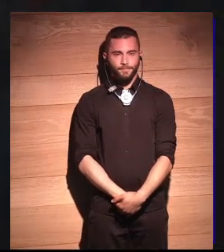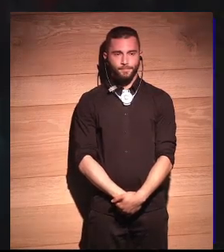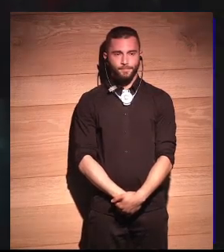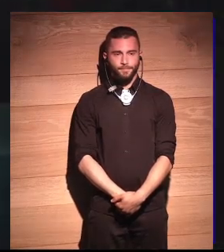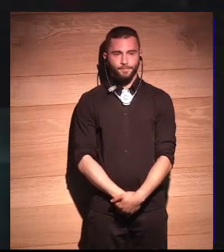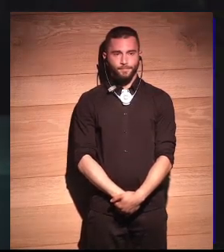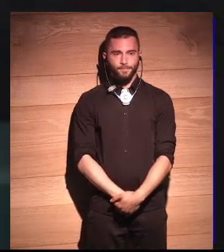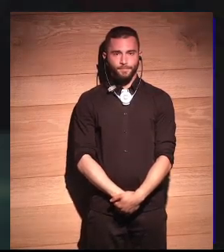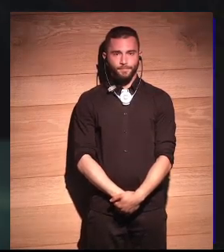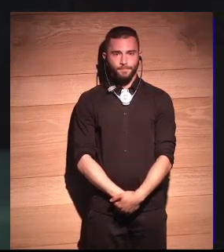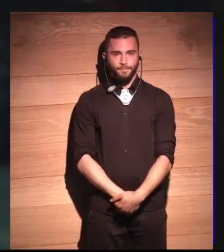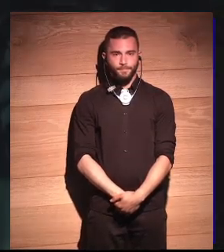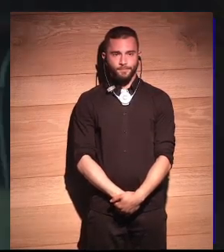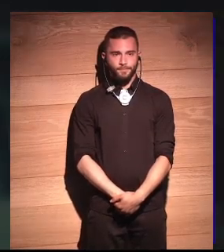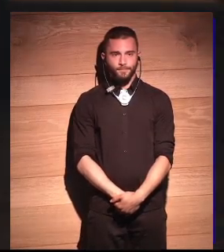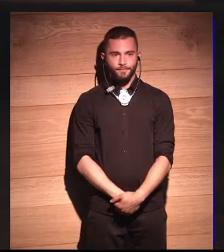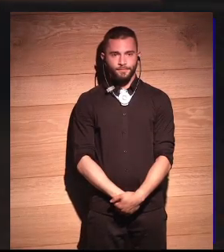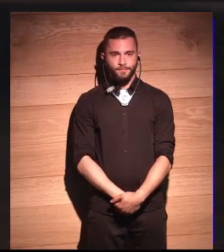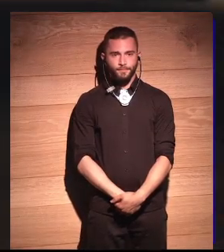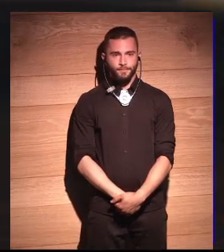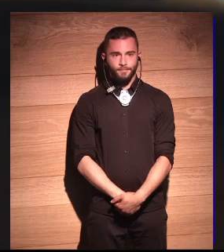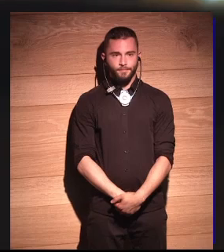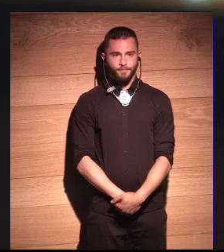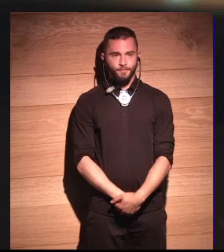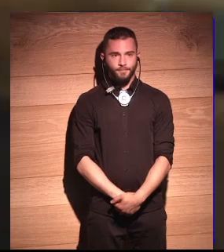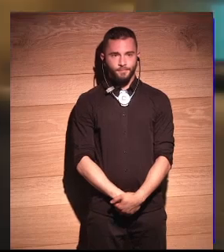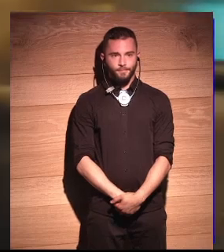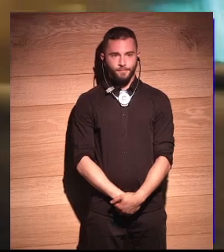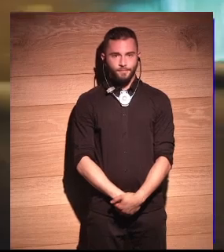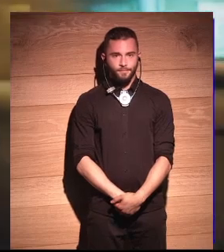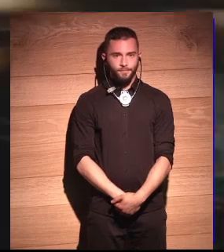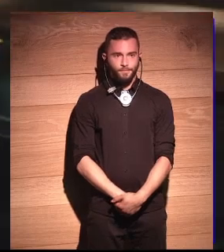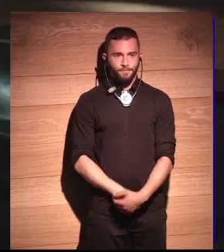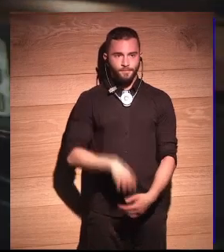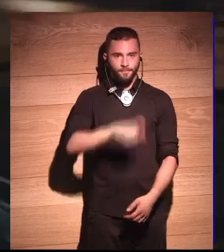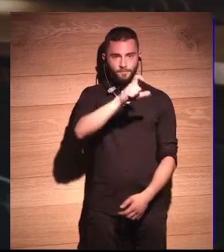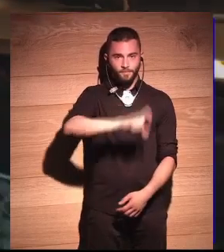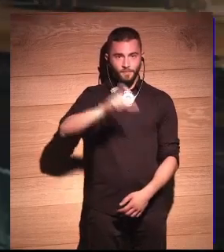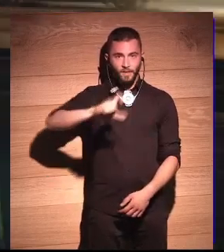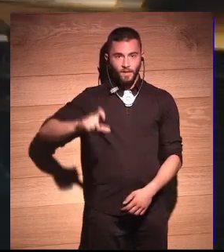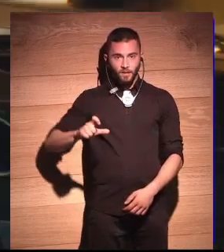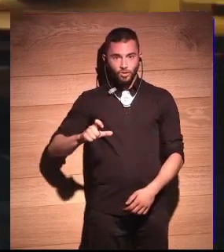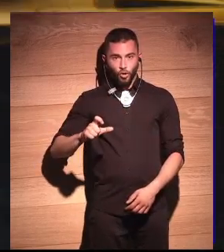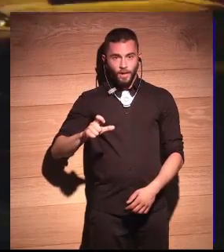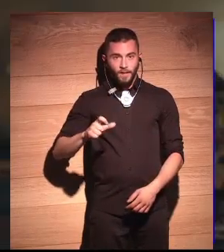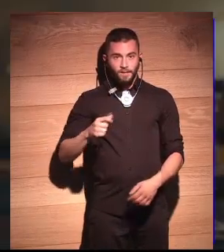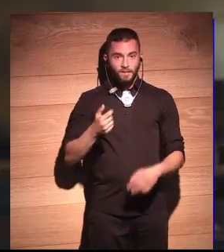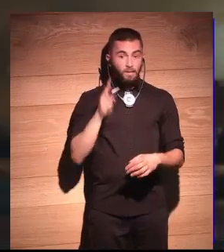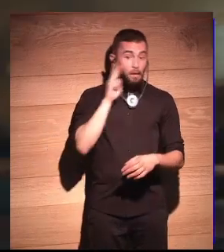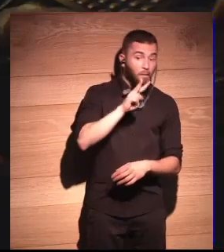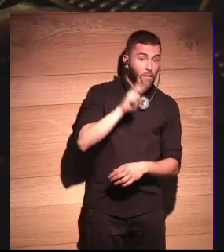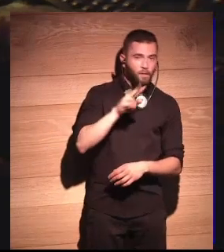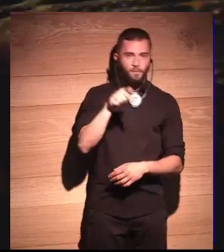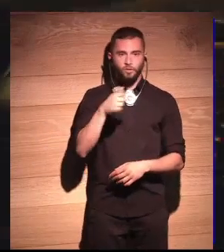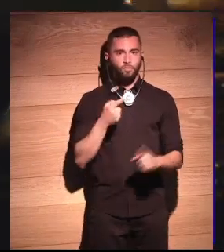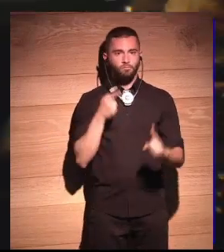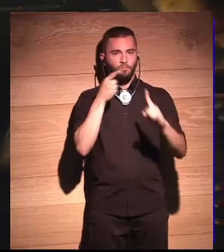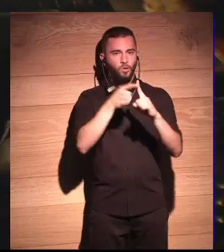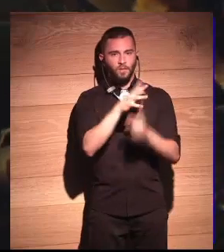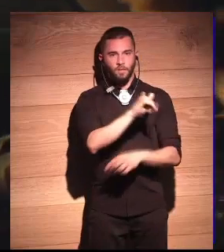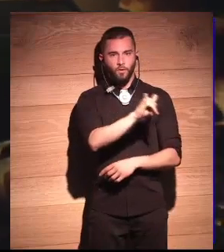There's one thing everyone who's come out here tonight has in common. Defiance. But it's more than that. You